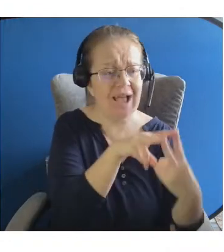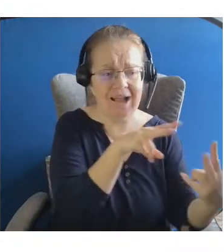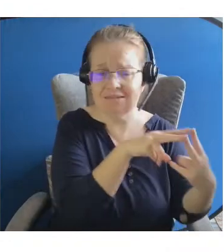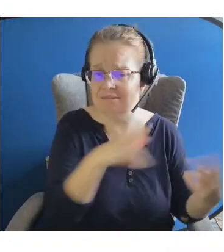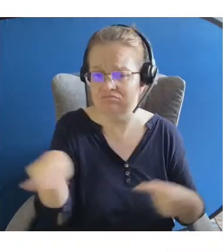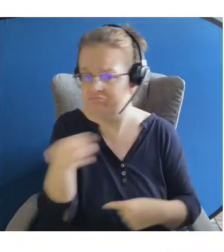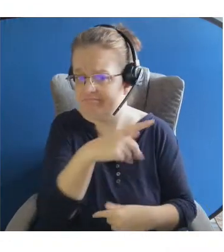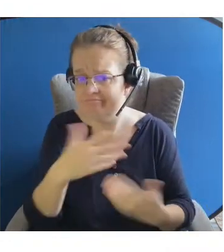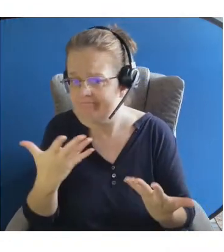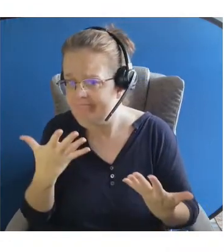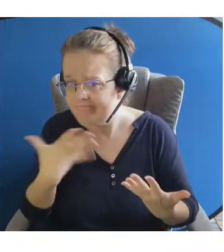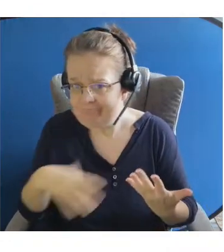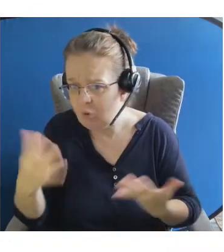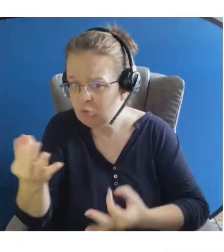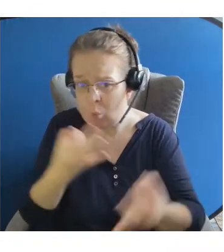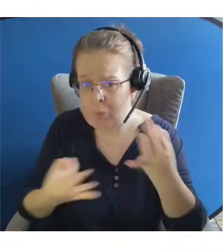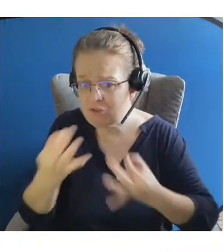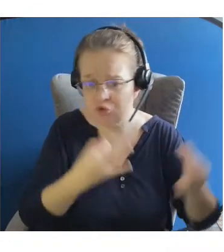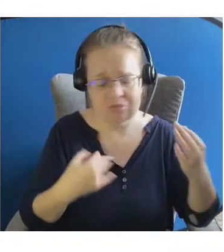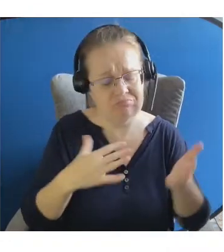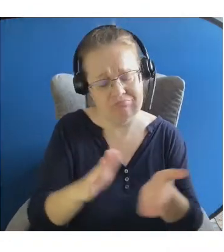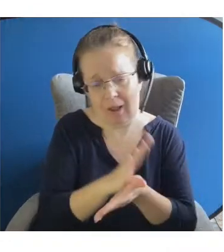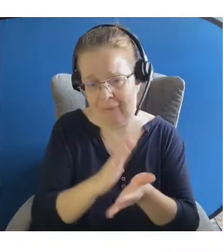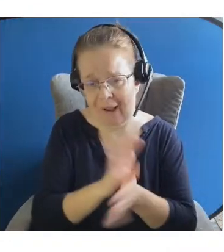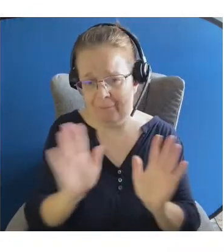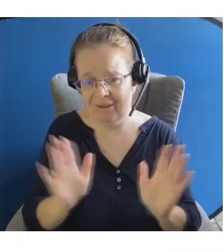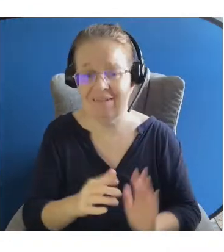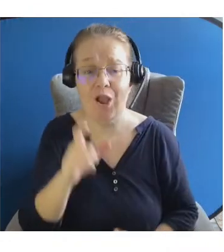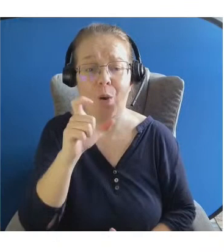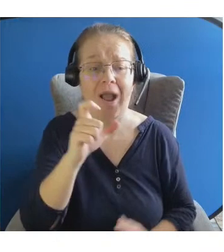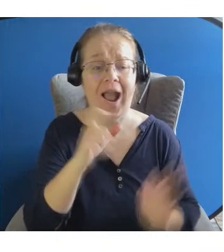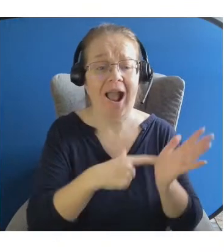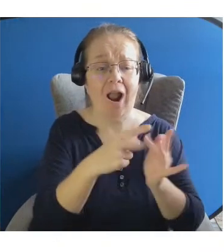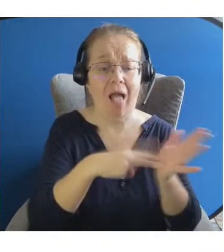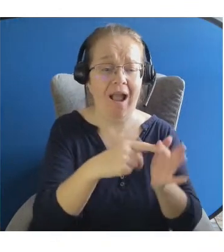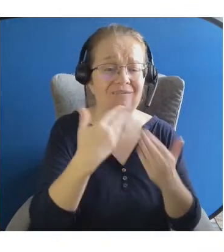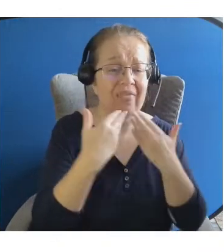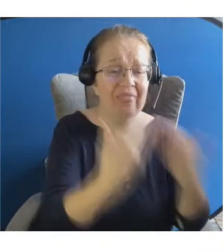there is any question. Thank you very much, Clive, and thank you all.